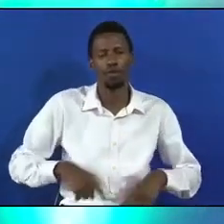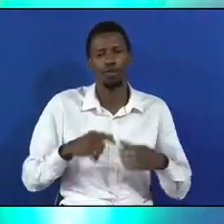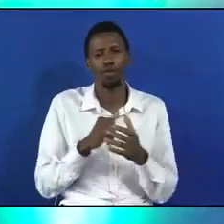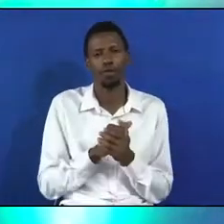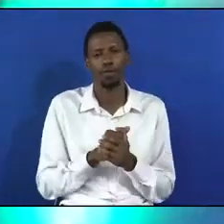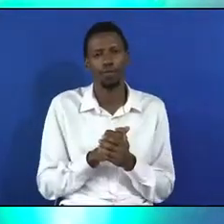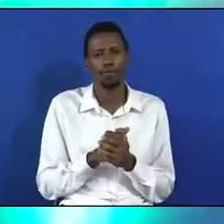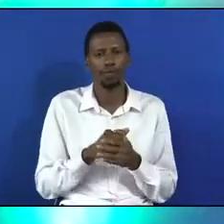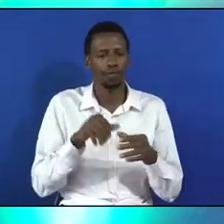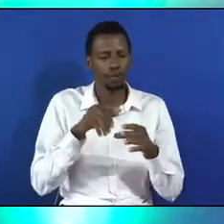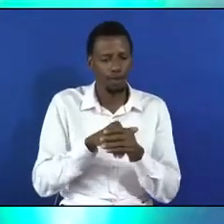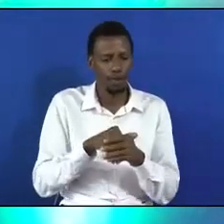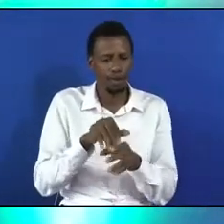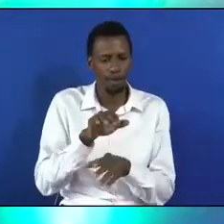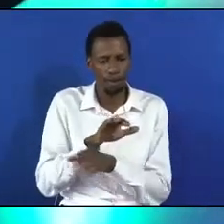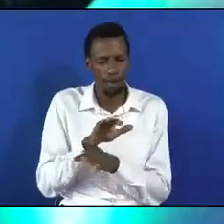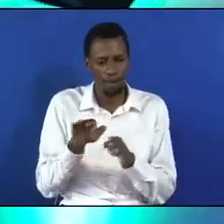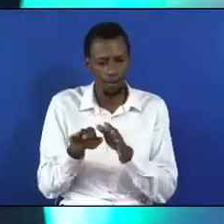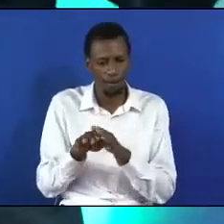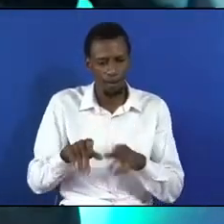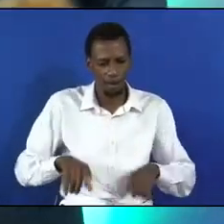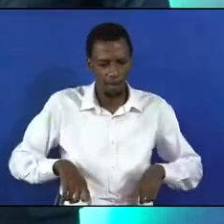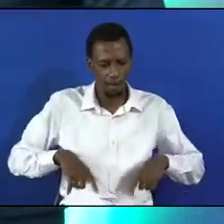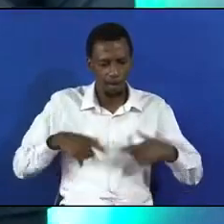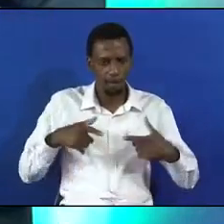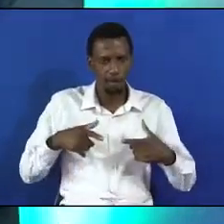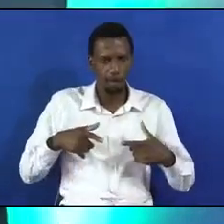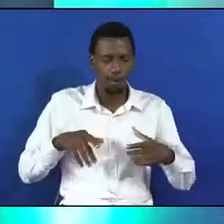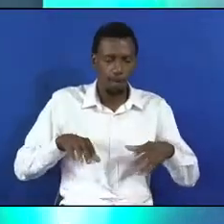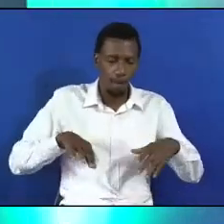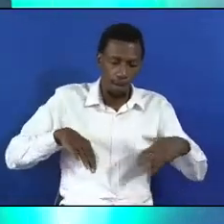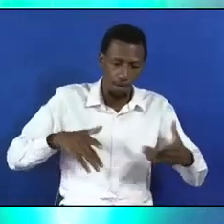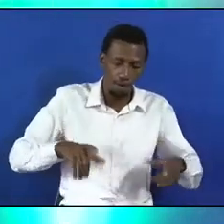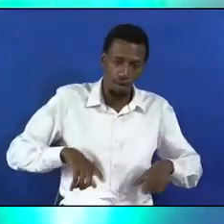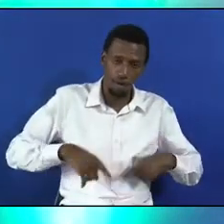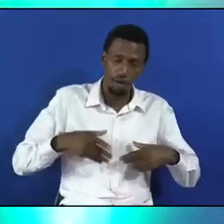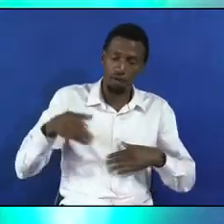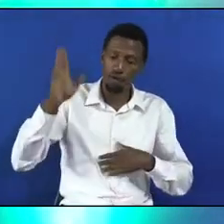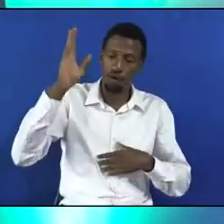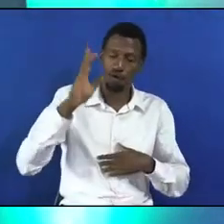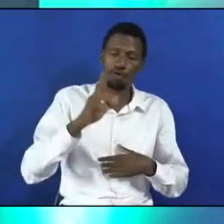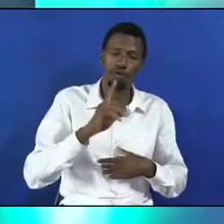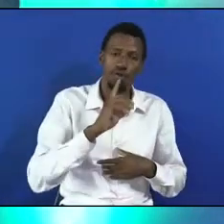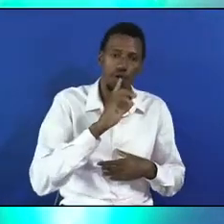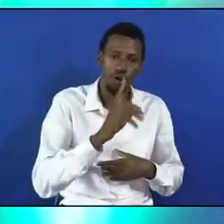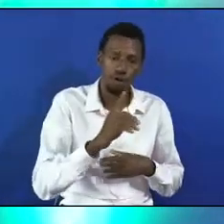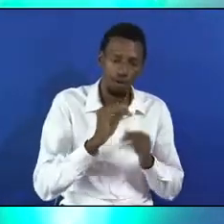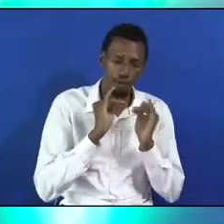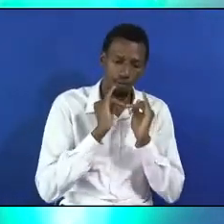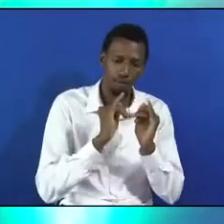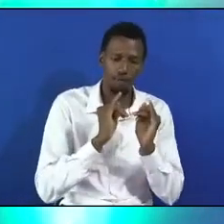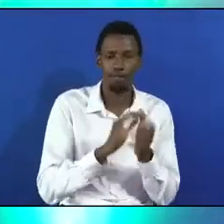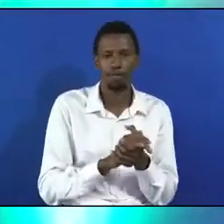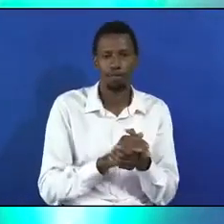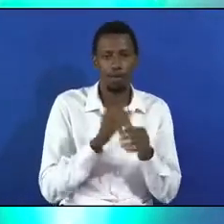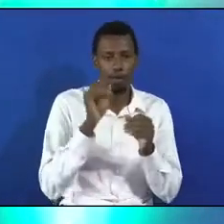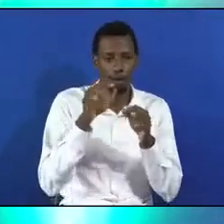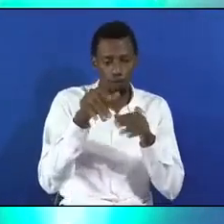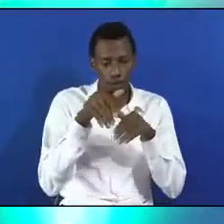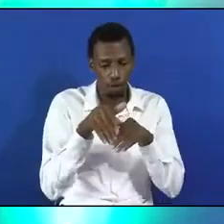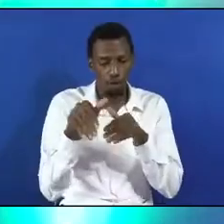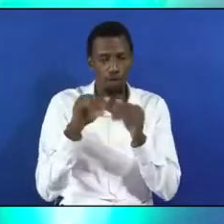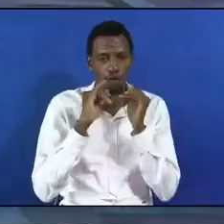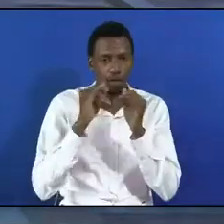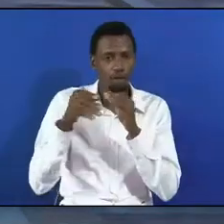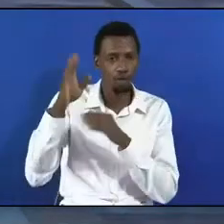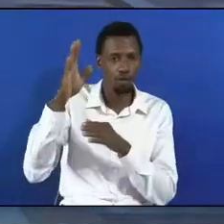In all our aspects, we have instruction. How you eat, God has instructed. If you don't do that, there is a consequence. How